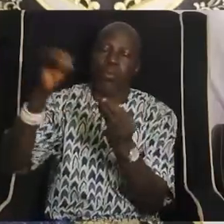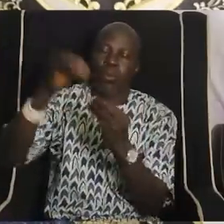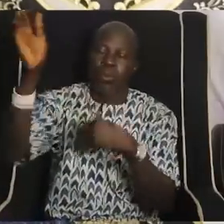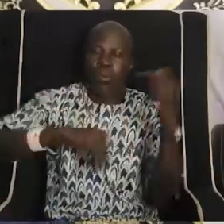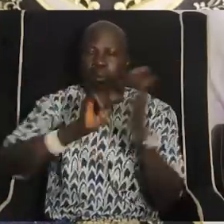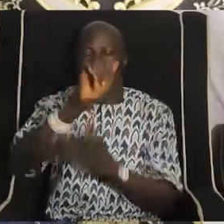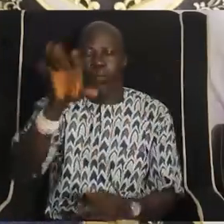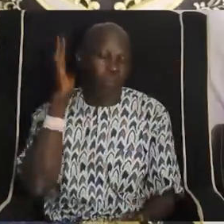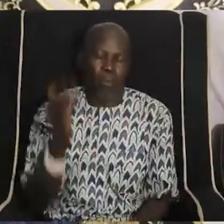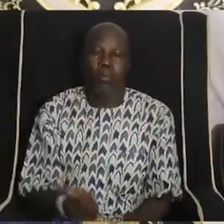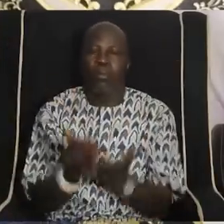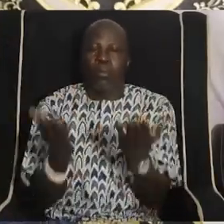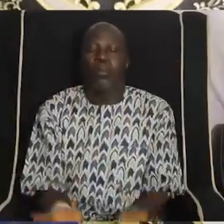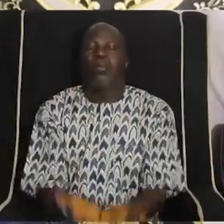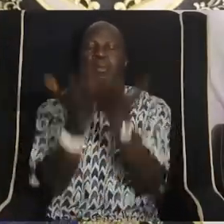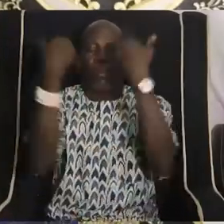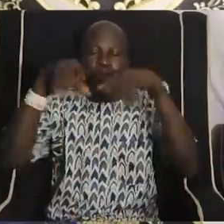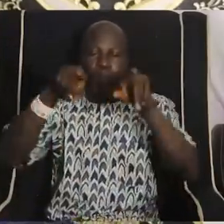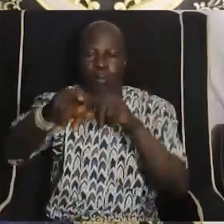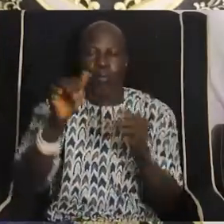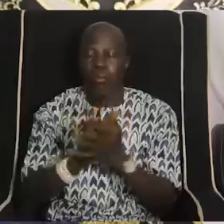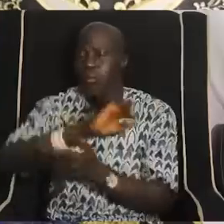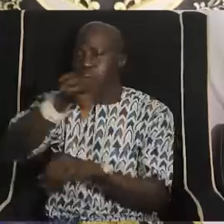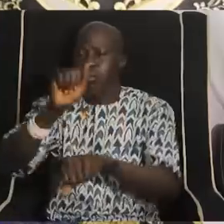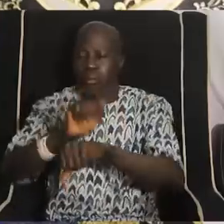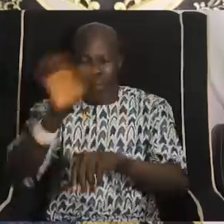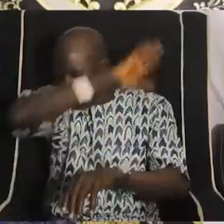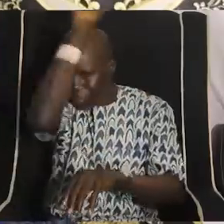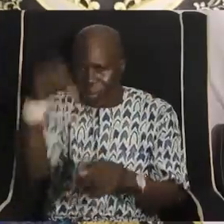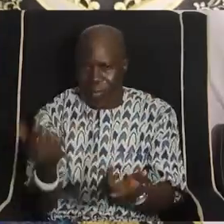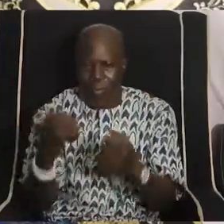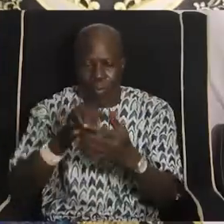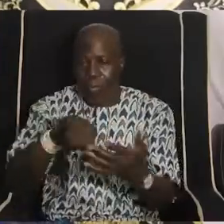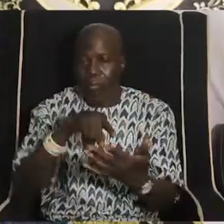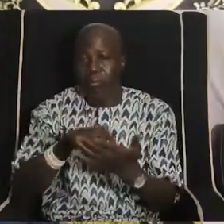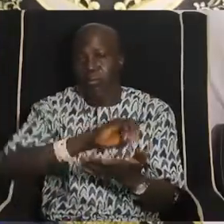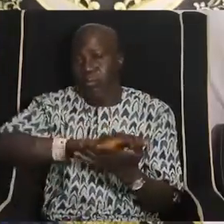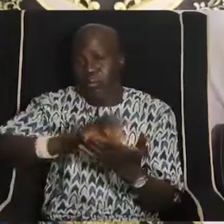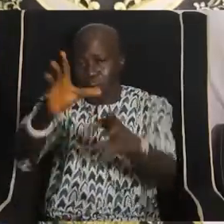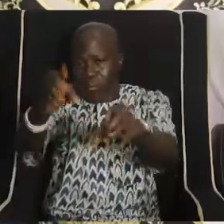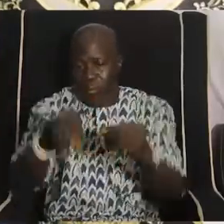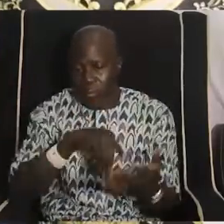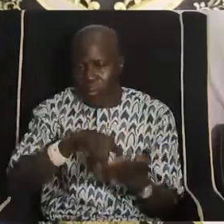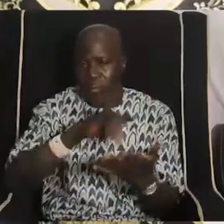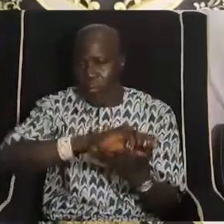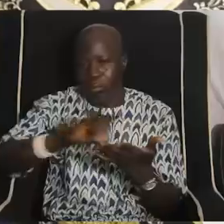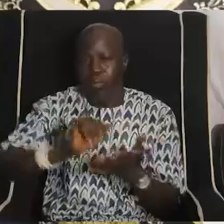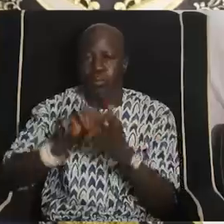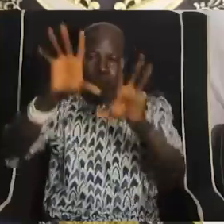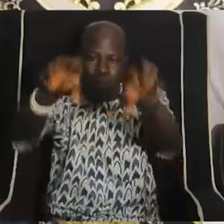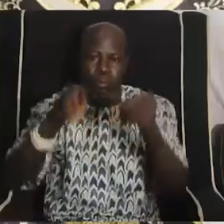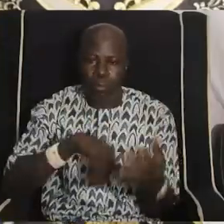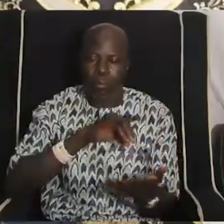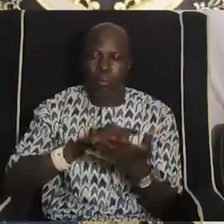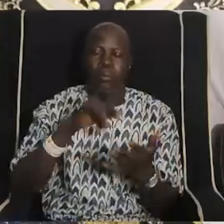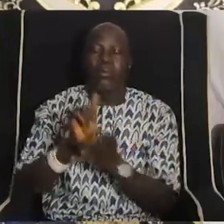was hindrance. In to fi dam loju pe olori ijo ni o je nu. That is why I am sure there to be a general overseer. O mo to lo pe eja loju ala o